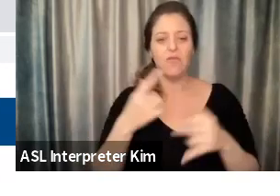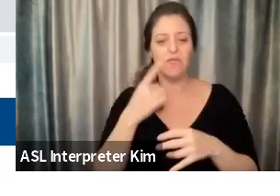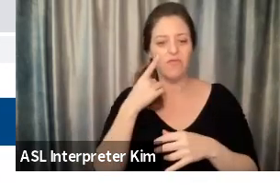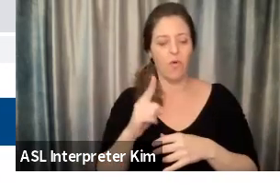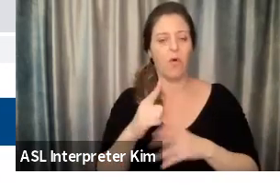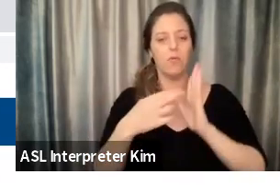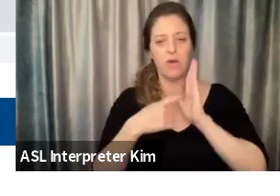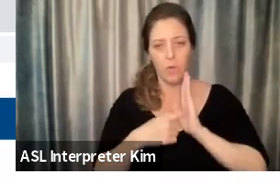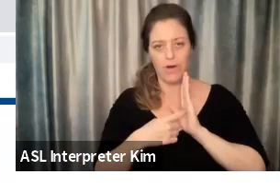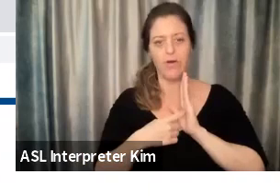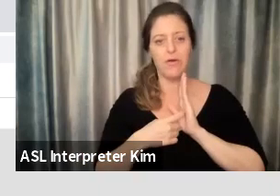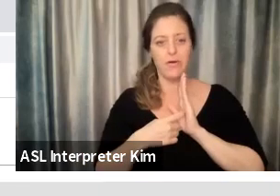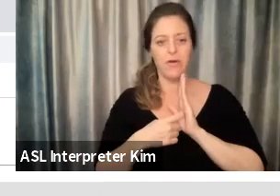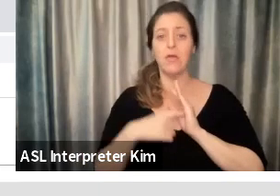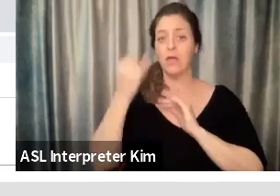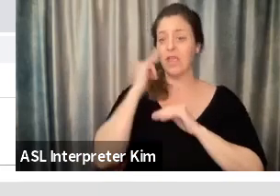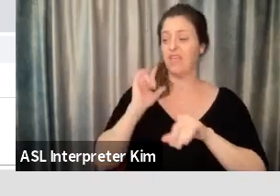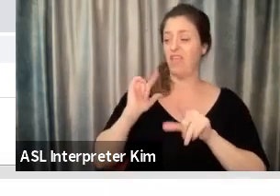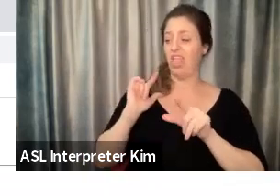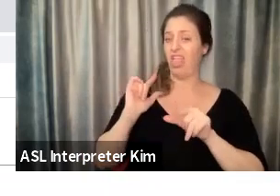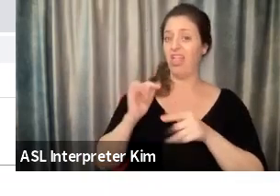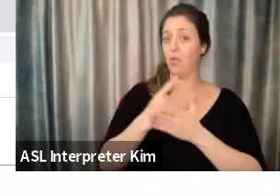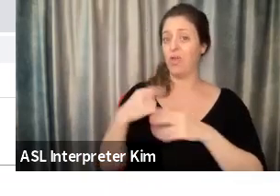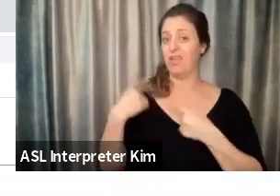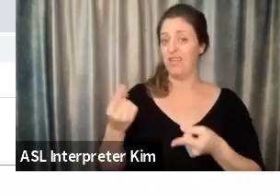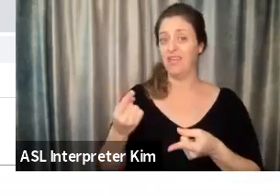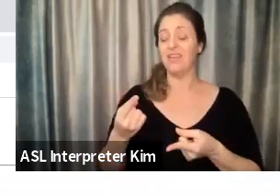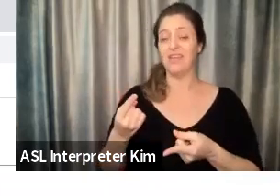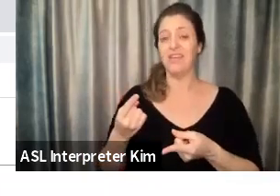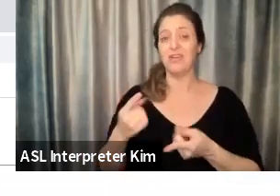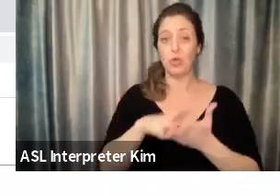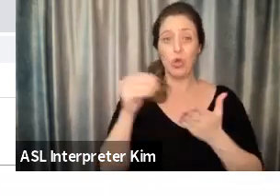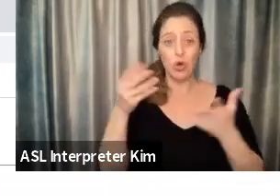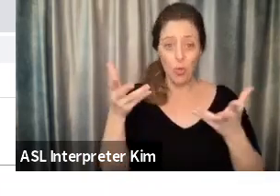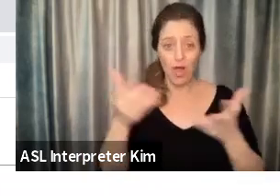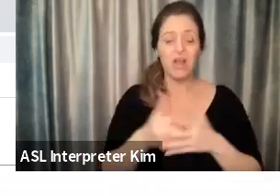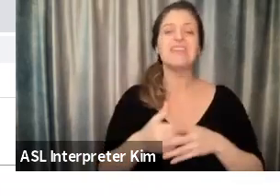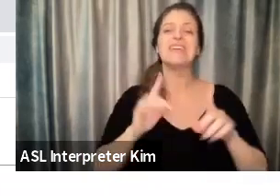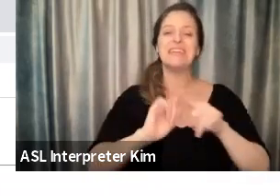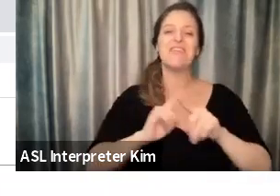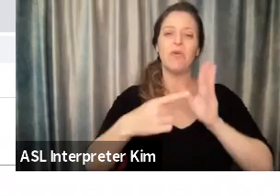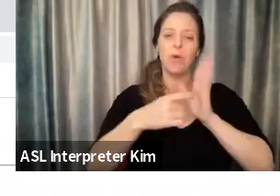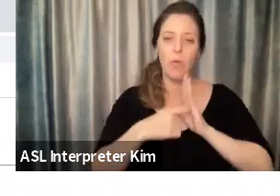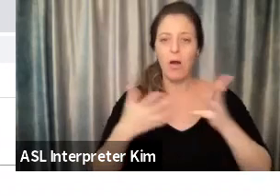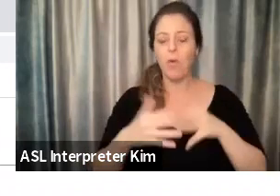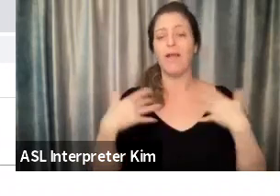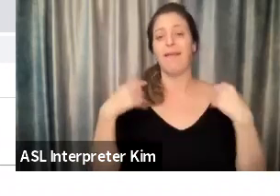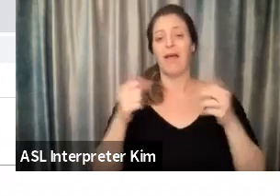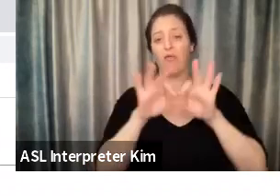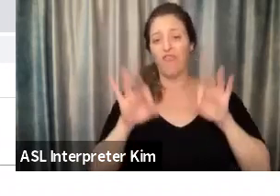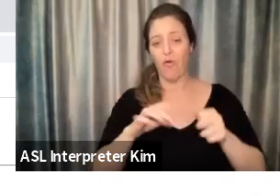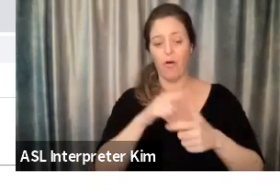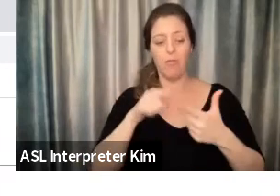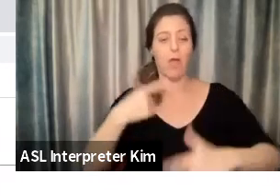families attended the workshops that we had this past week, you learned about immunizations and health forms that are required. It goes